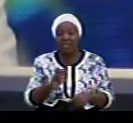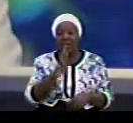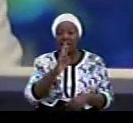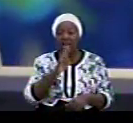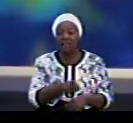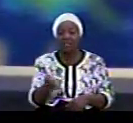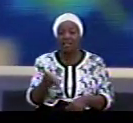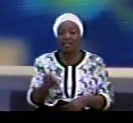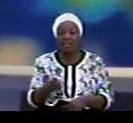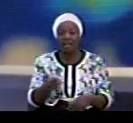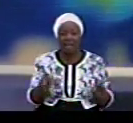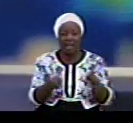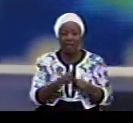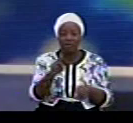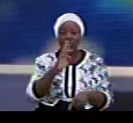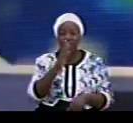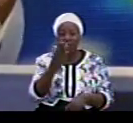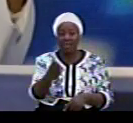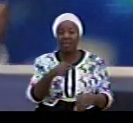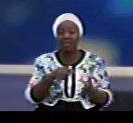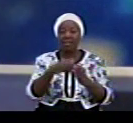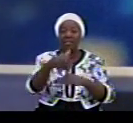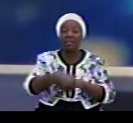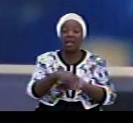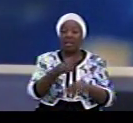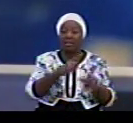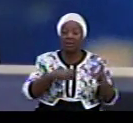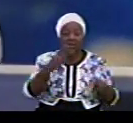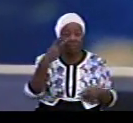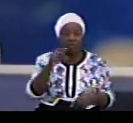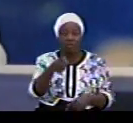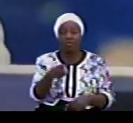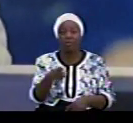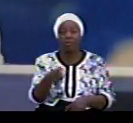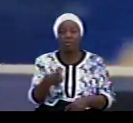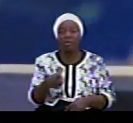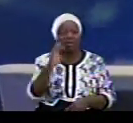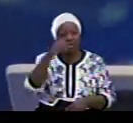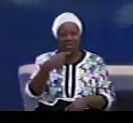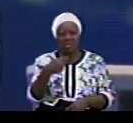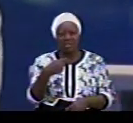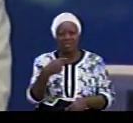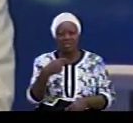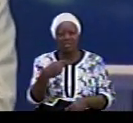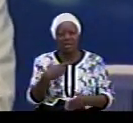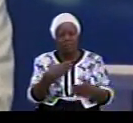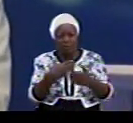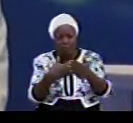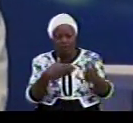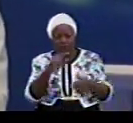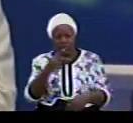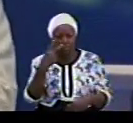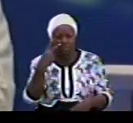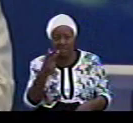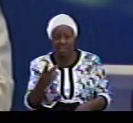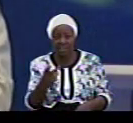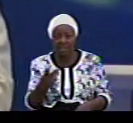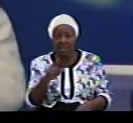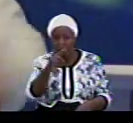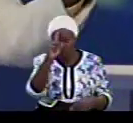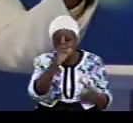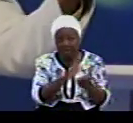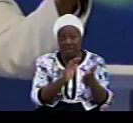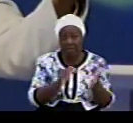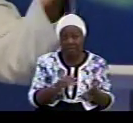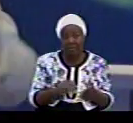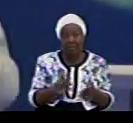as you are there tonight, and the Lord sees you. He said, before you see, you believe.